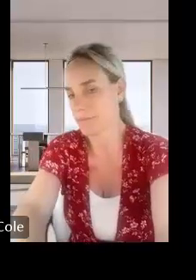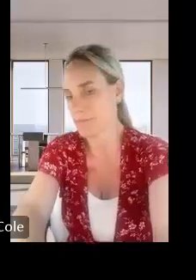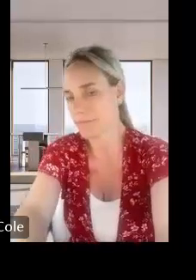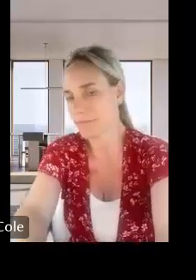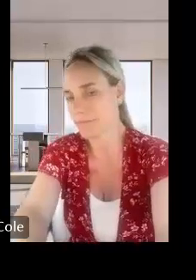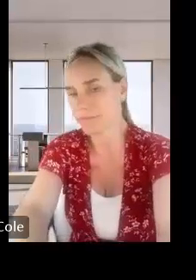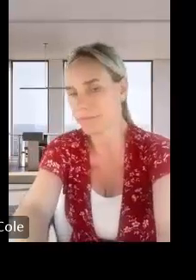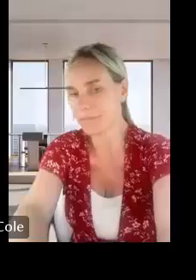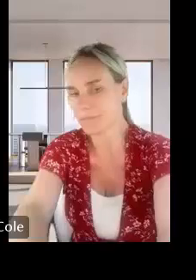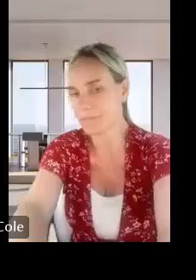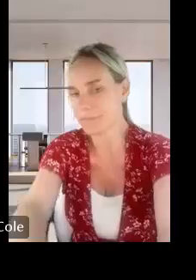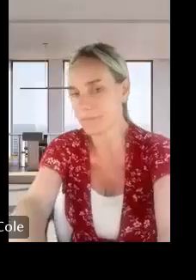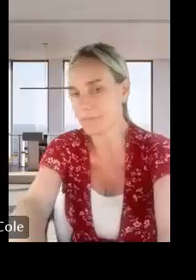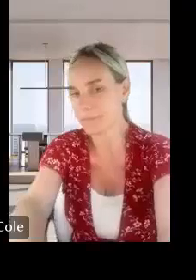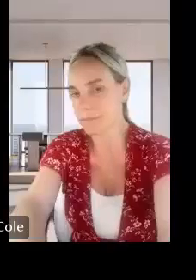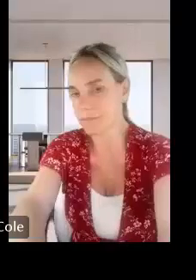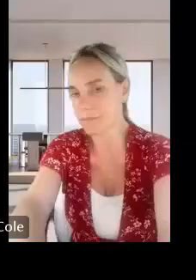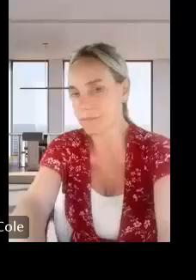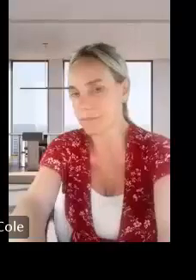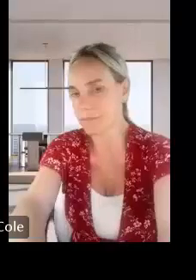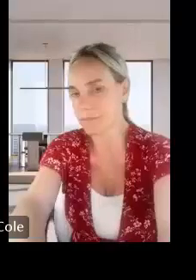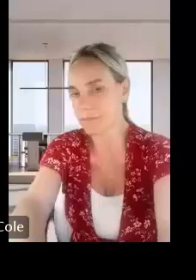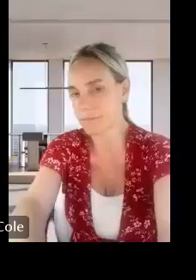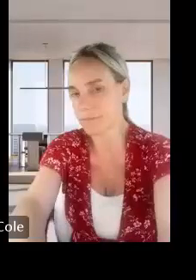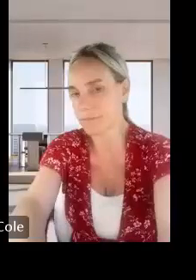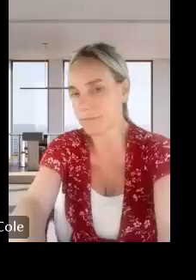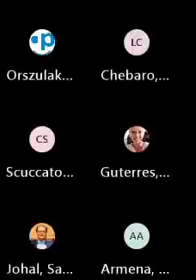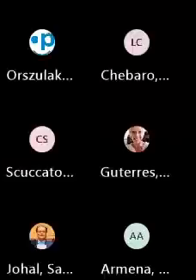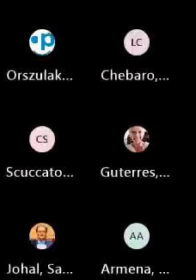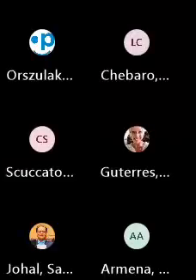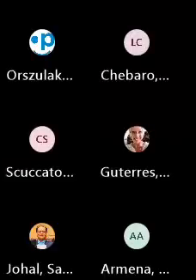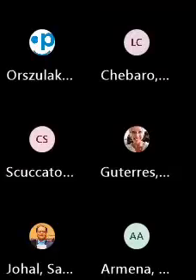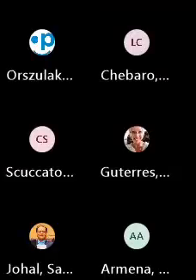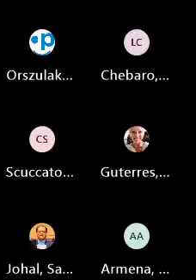So, Trustee Cole, Trustee Cole, you have a question.